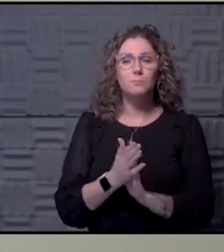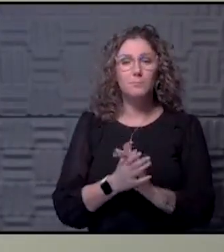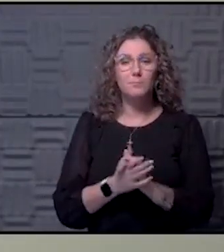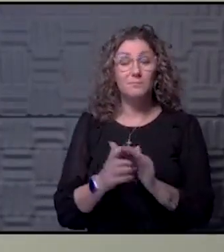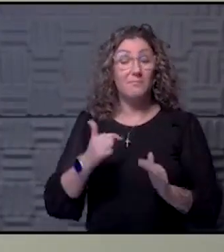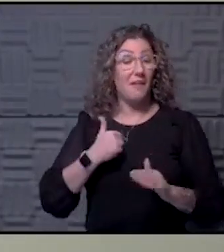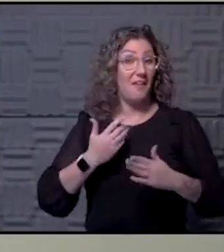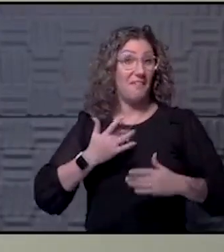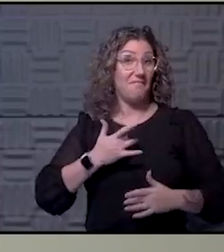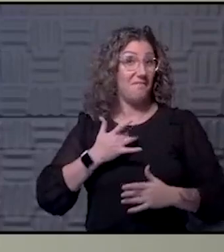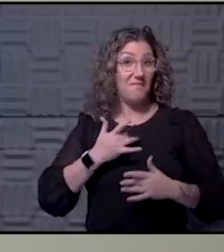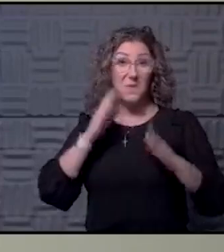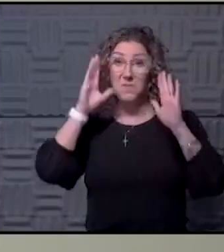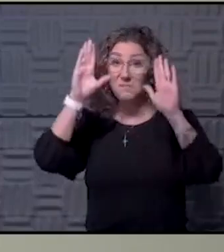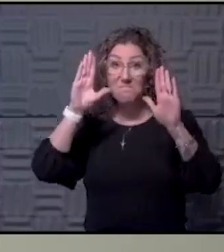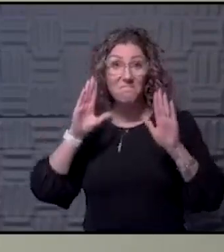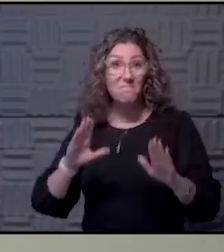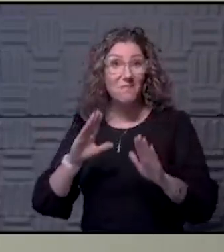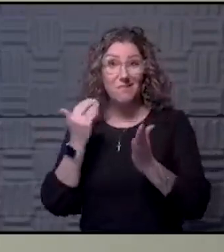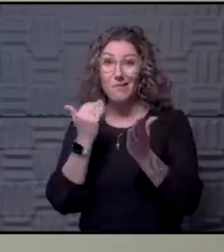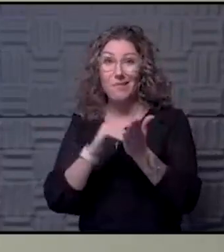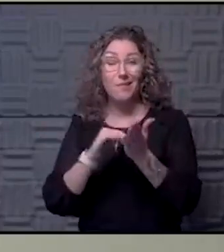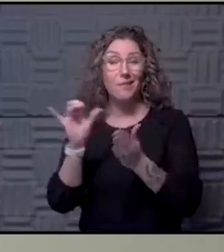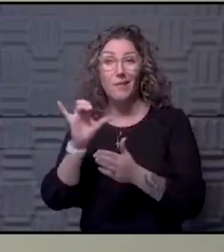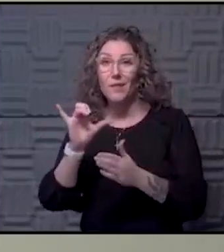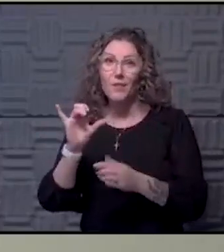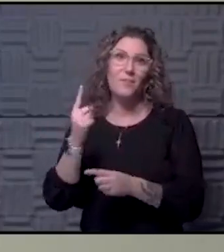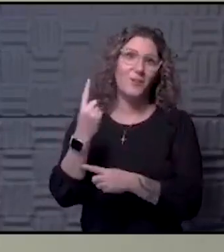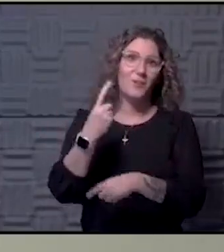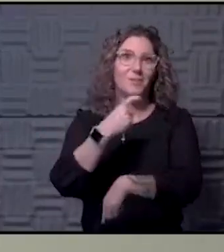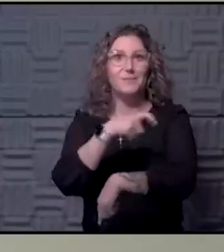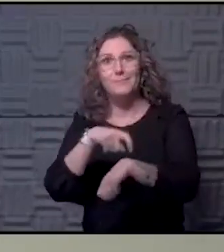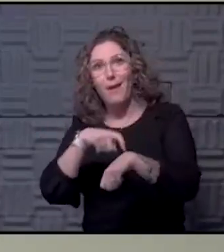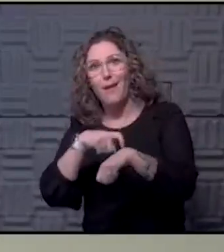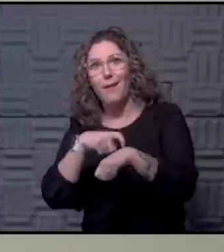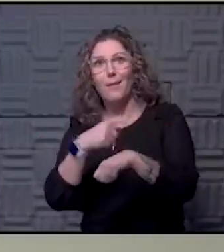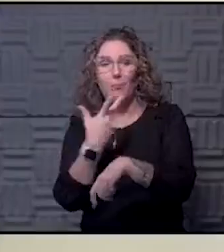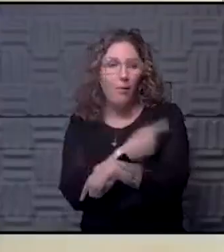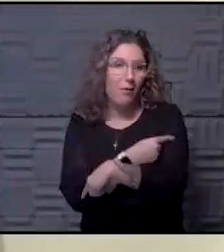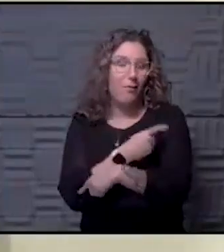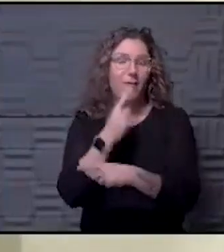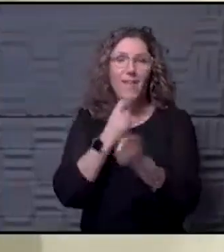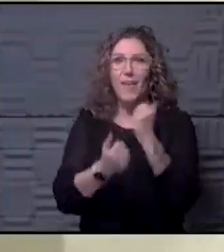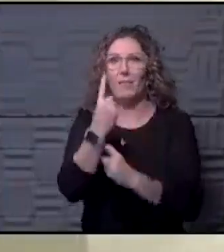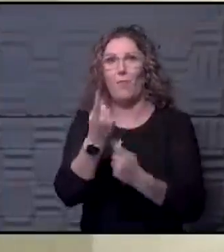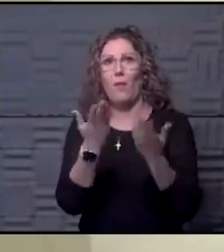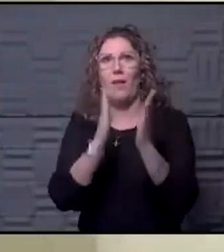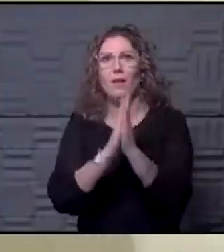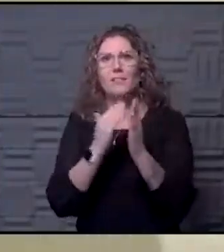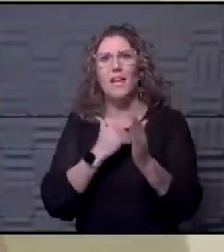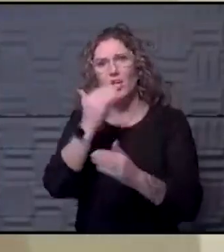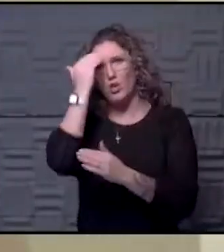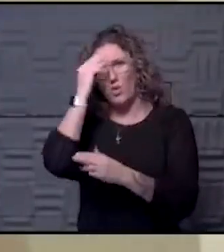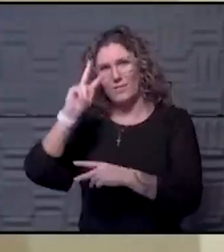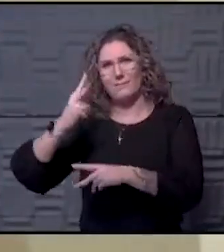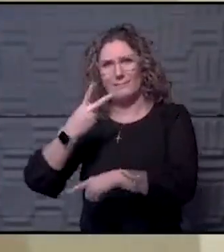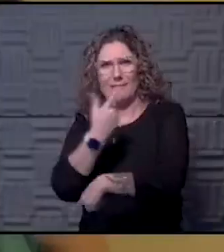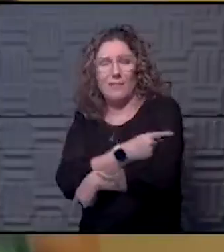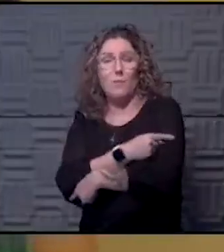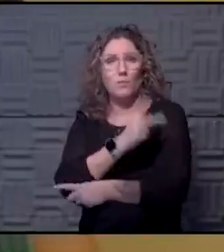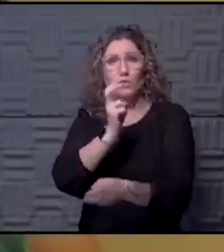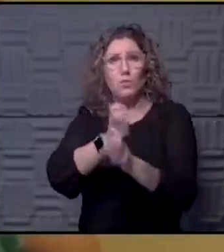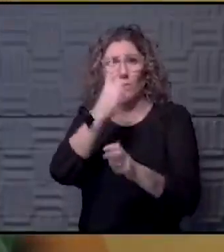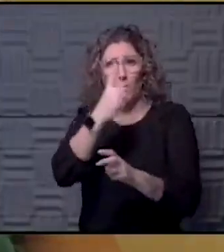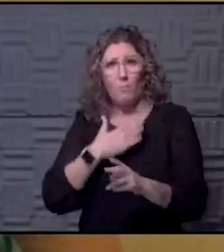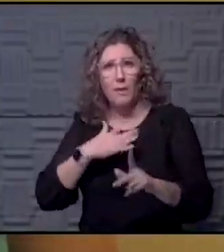I feel great. Again, just like the first time everybody asked that question. I know the second dose was harder for a lot of my team as well, right?